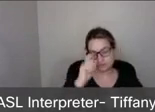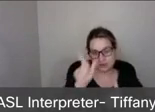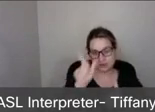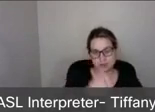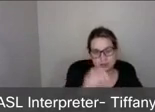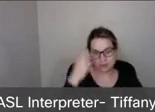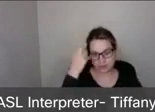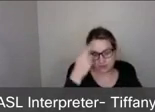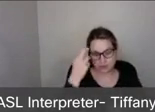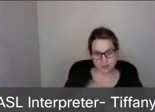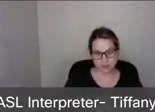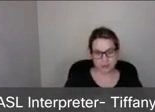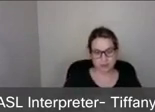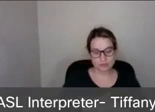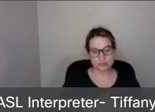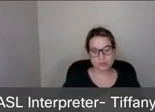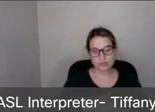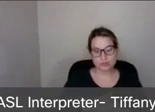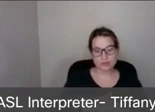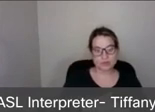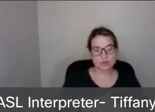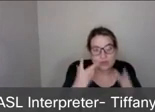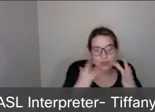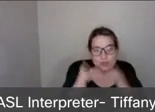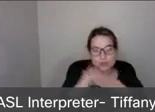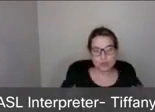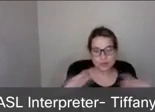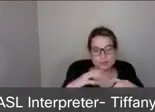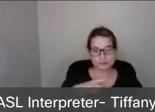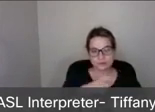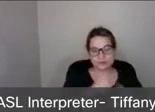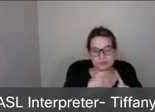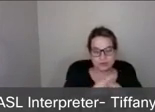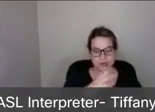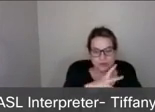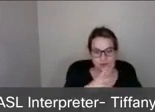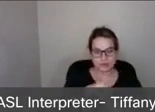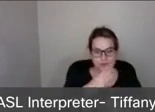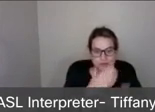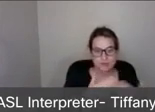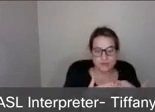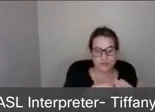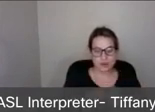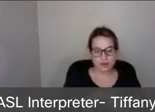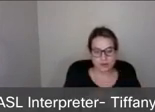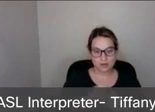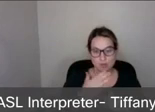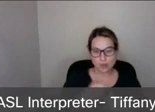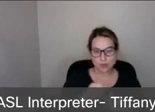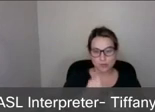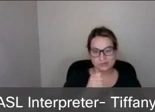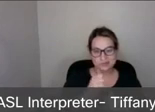we lobbied for a rural legislative district that included parts of the old District